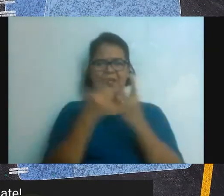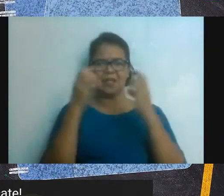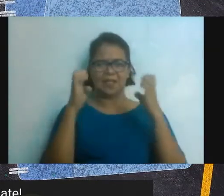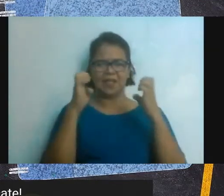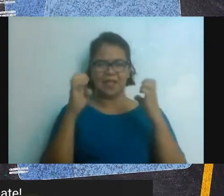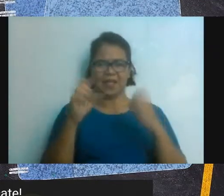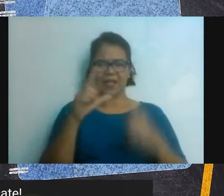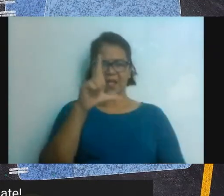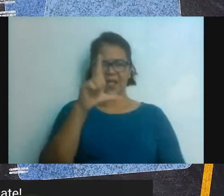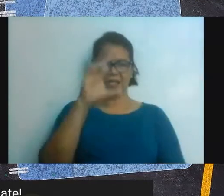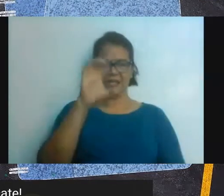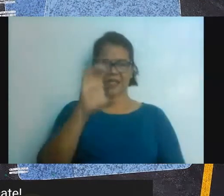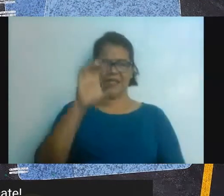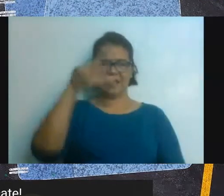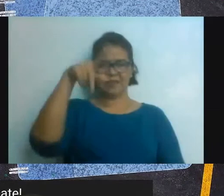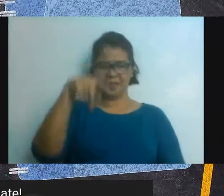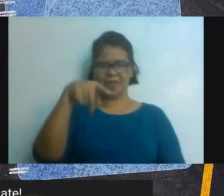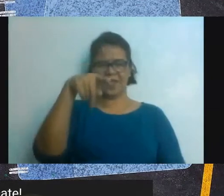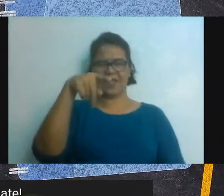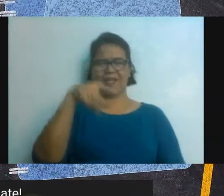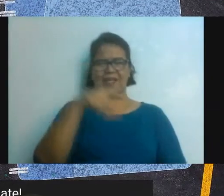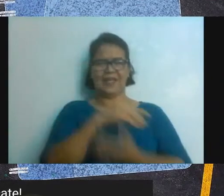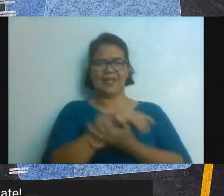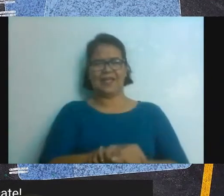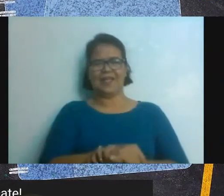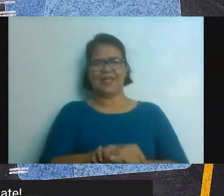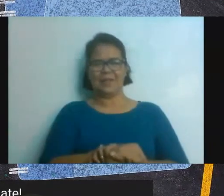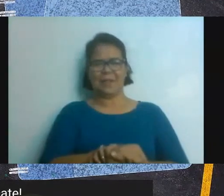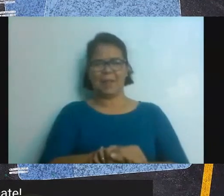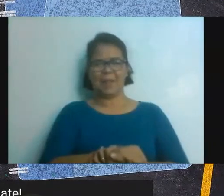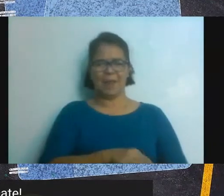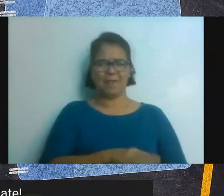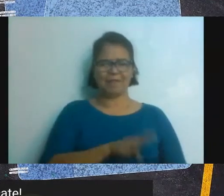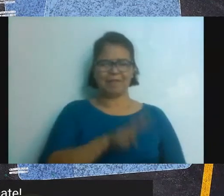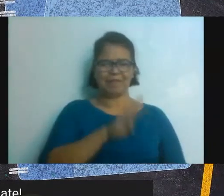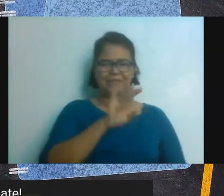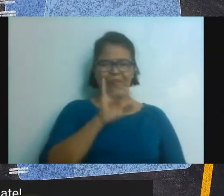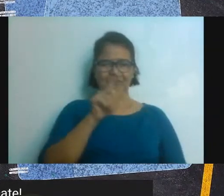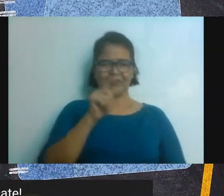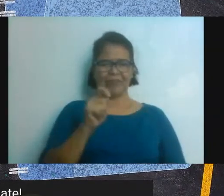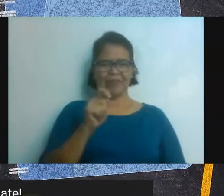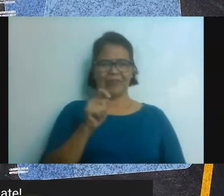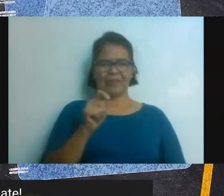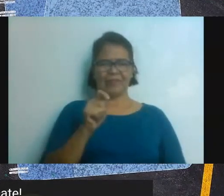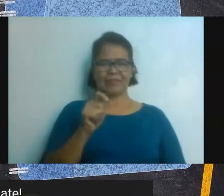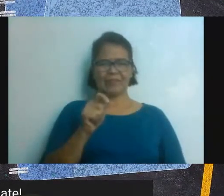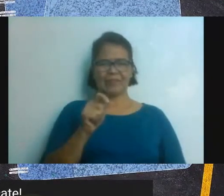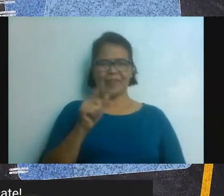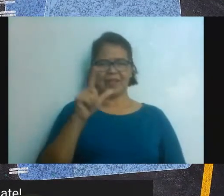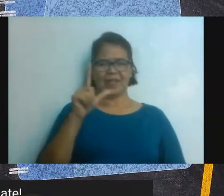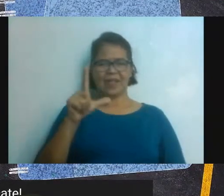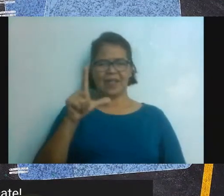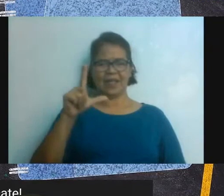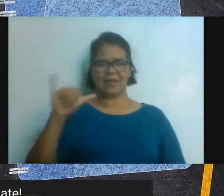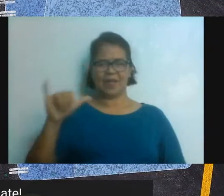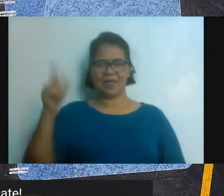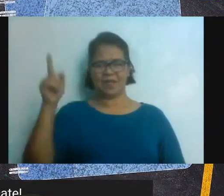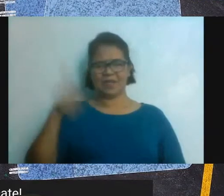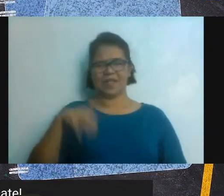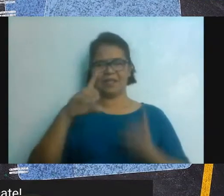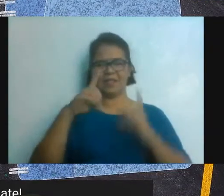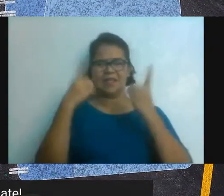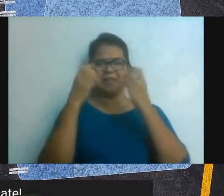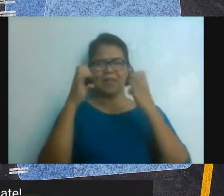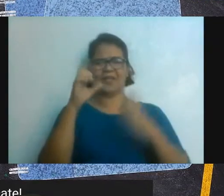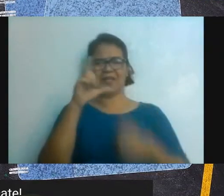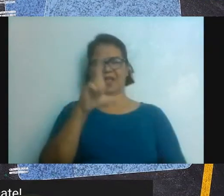bit.ly/DepEdLCP. Alright, go to bit.ly/DepEdLCP. EDLCP. So yan